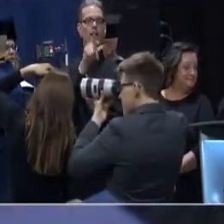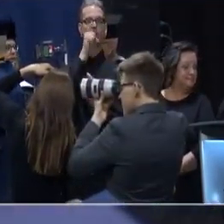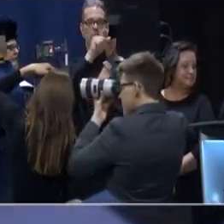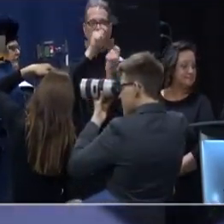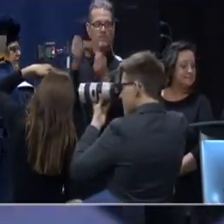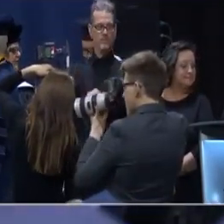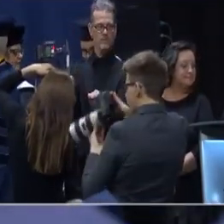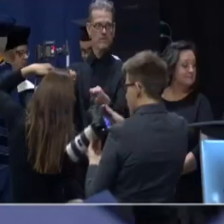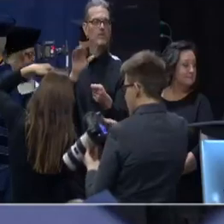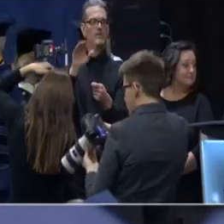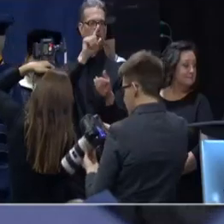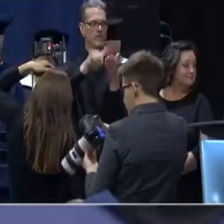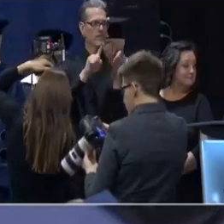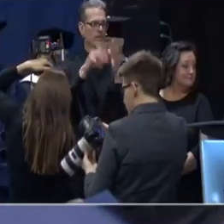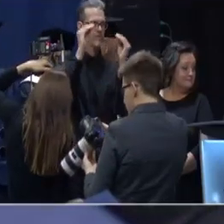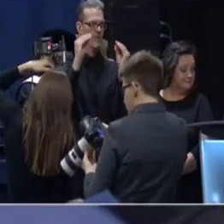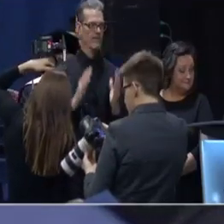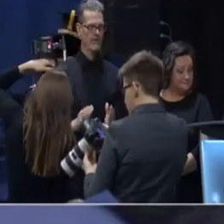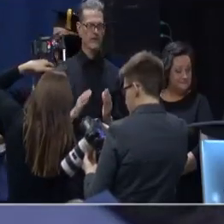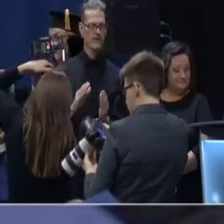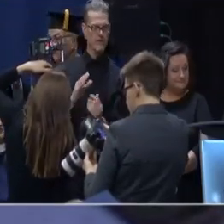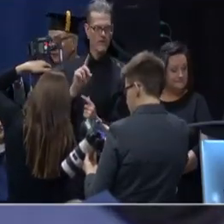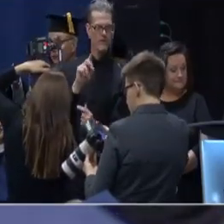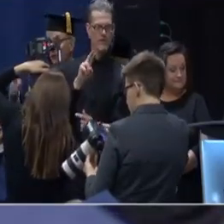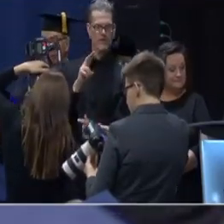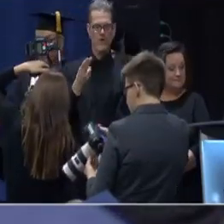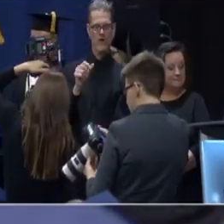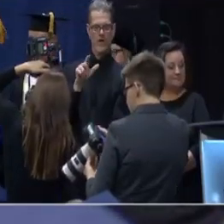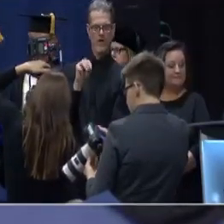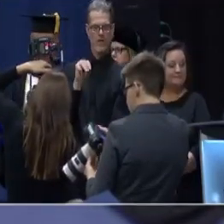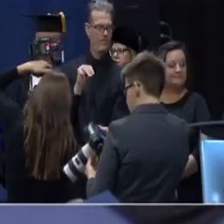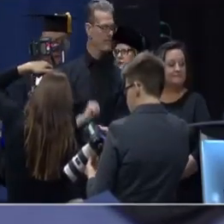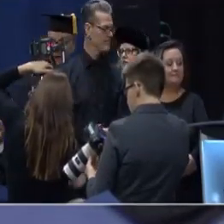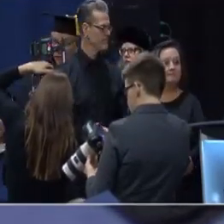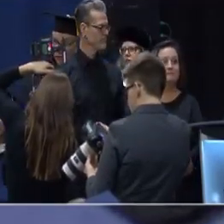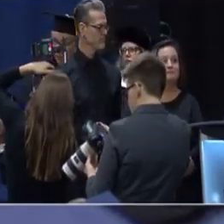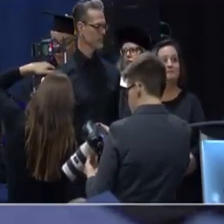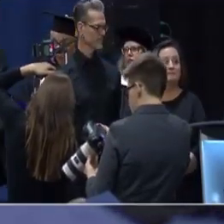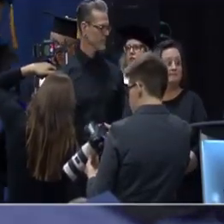hooded by her research professor, Dr. Helm.